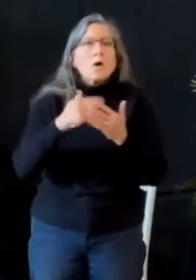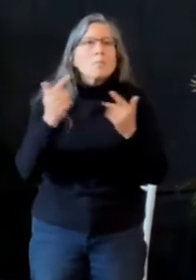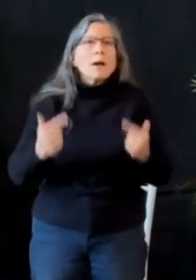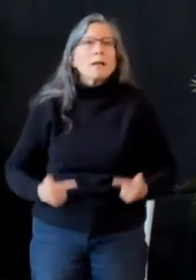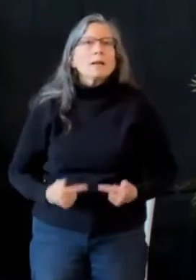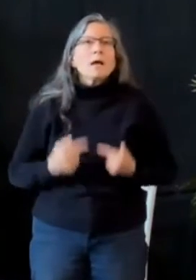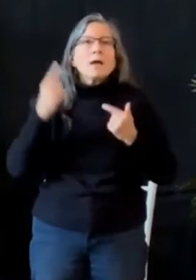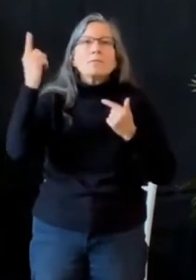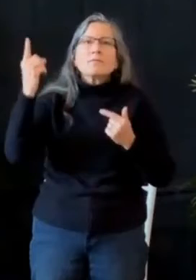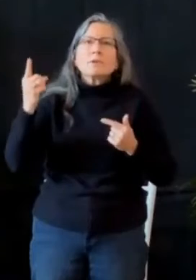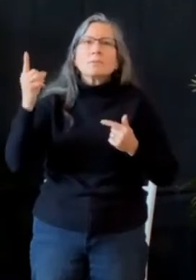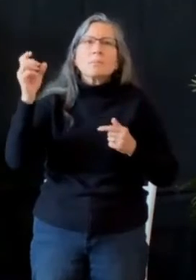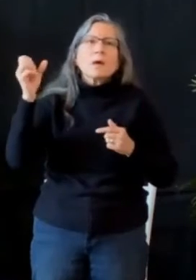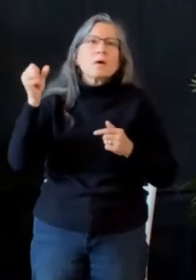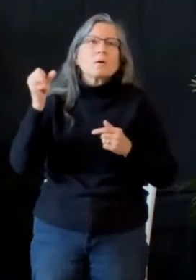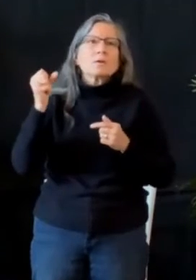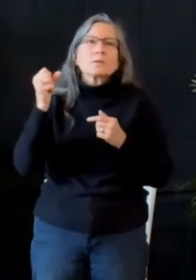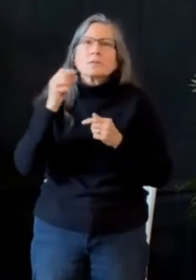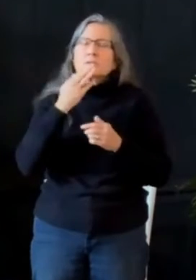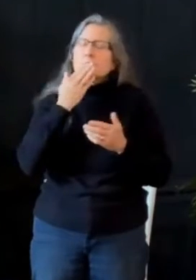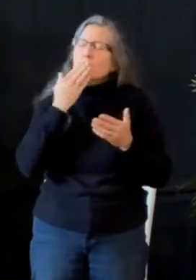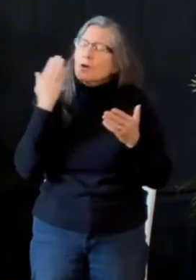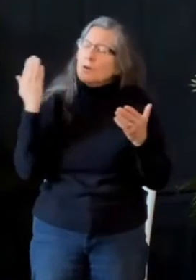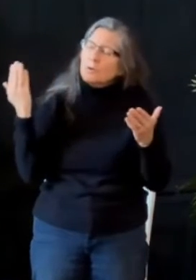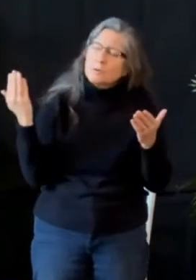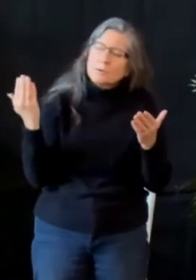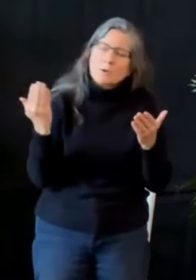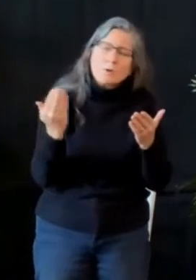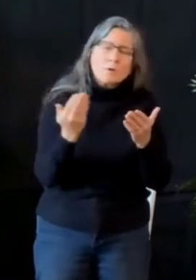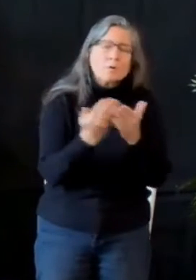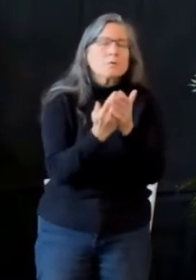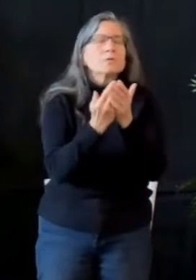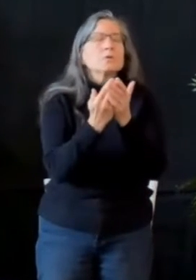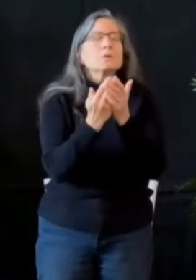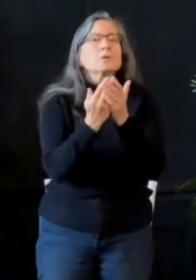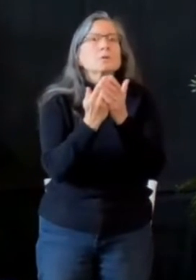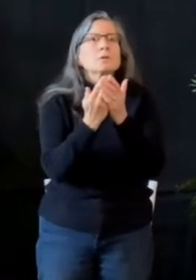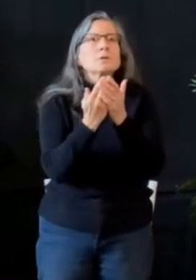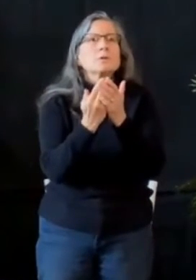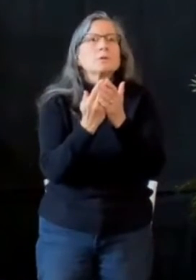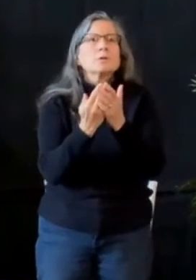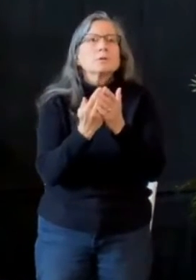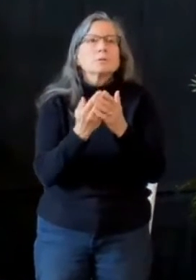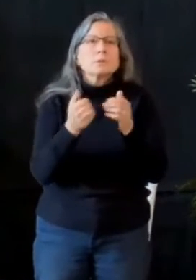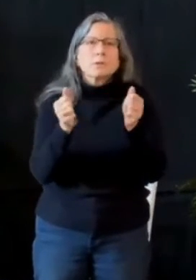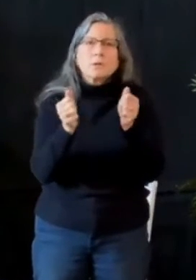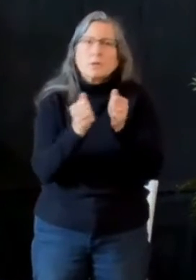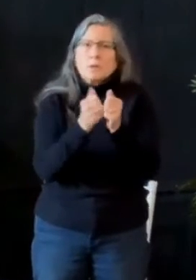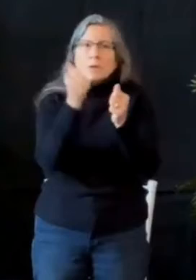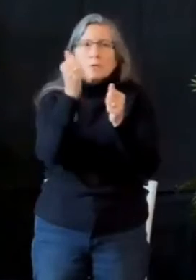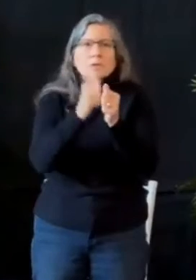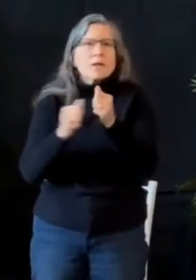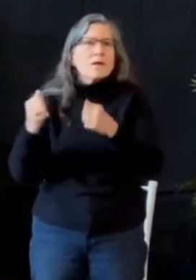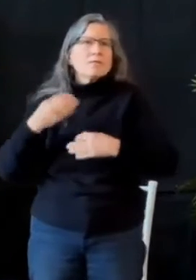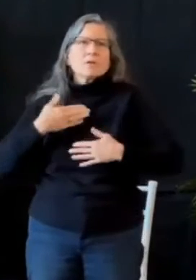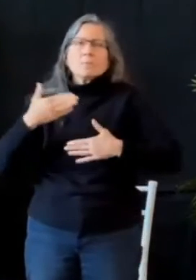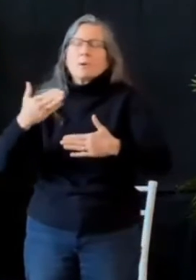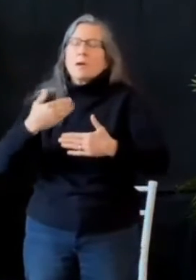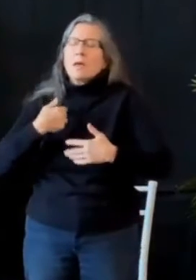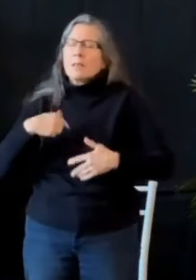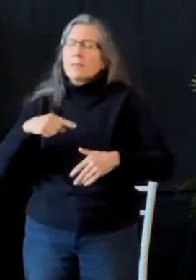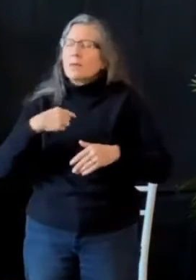In all my life you have been so, so good. With